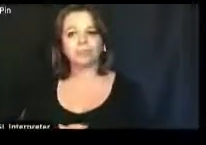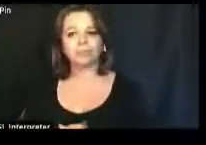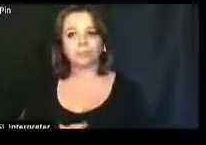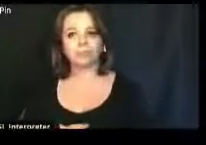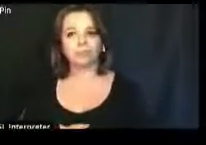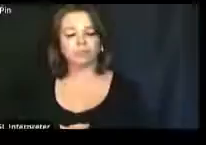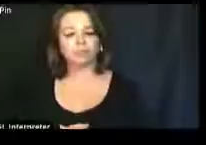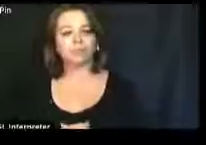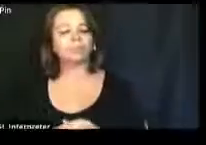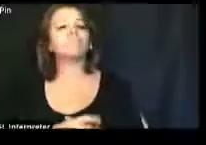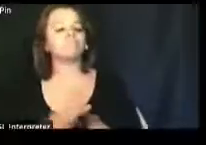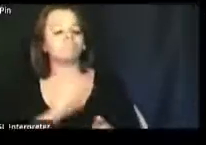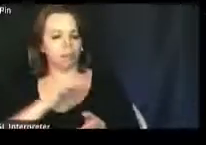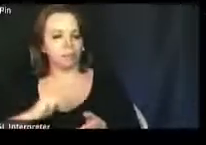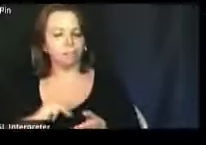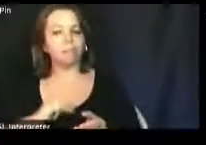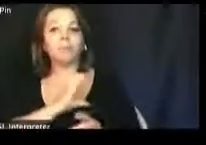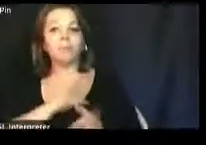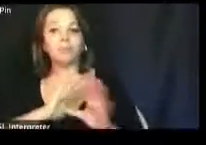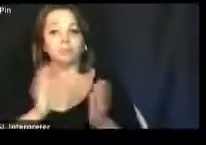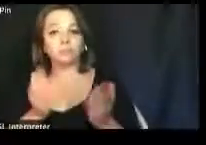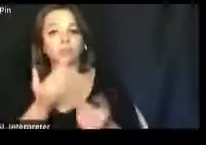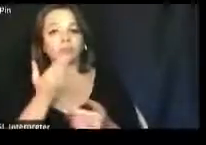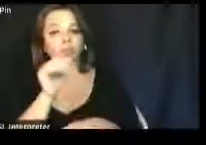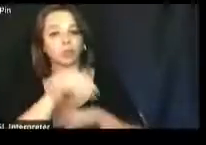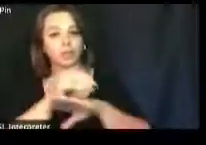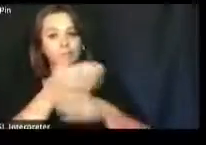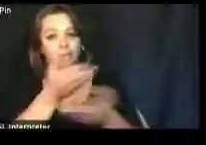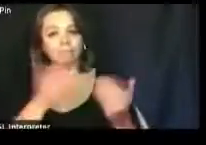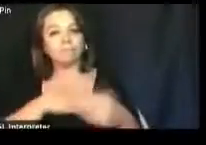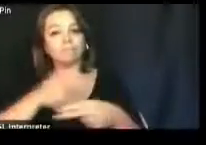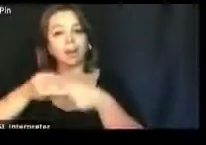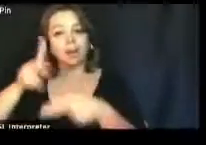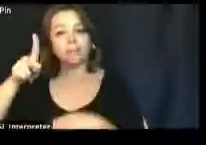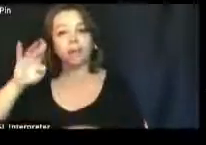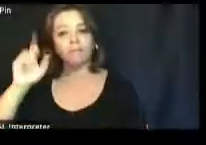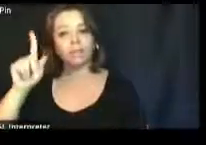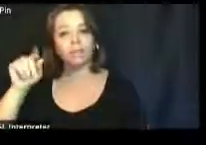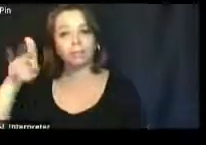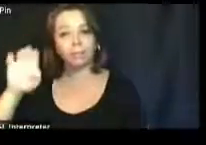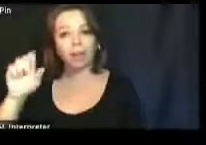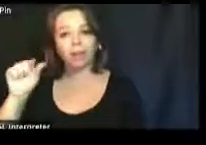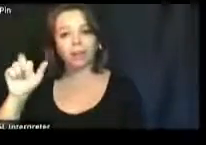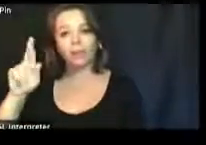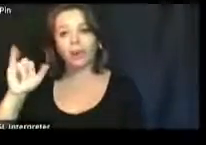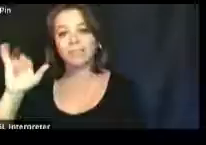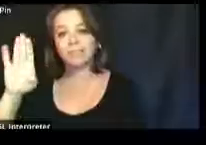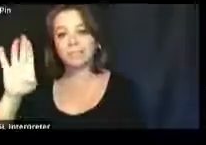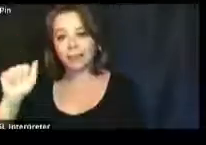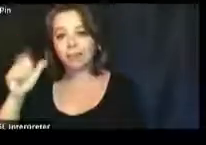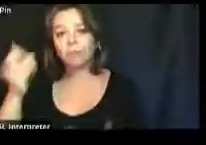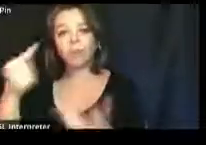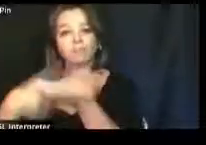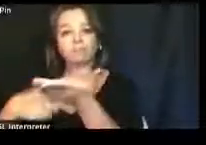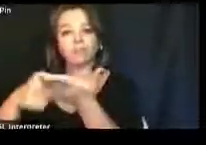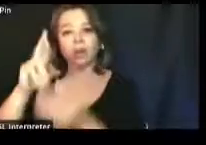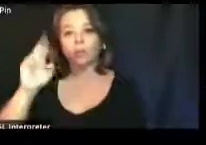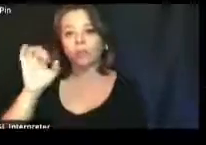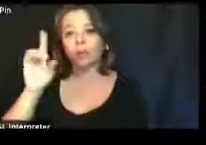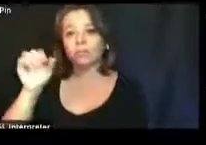Members of the Commission, good evening. My name is Felipe Garcia. The areas that I would like to discuss today is Redondo Beach, Santa